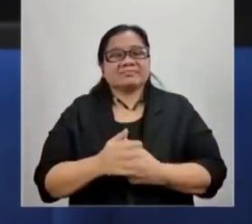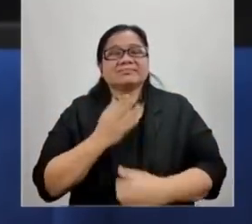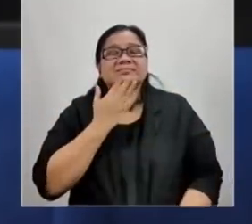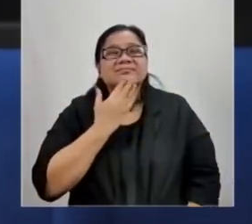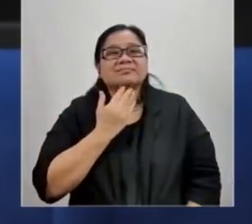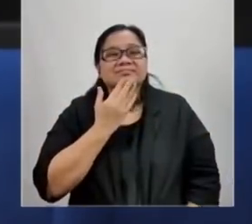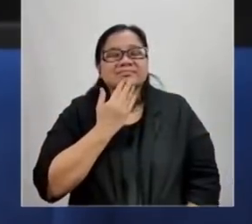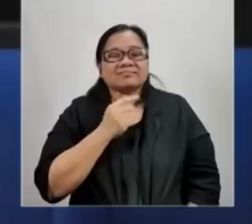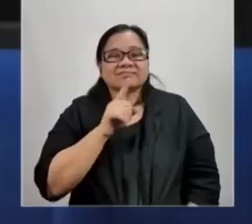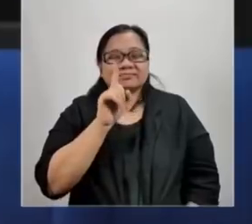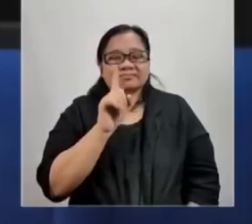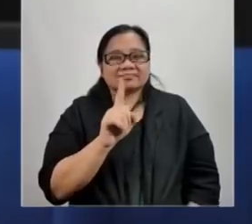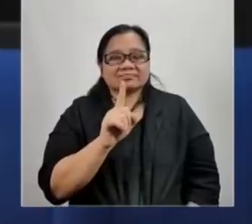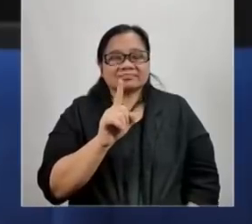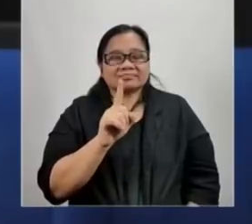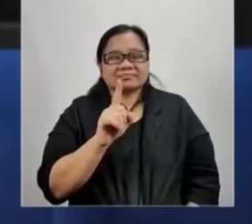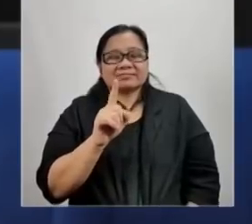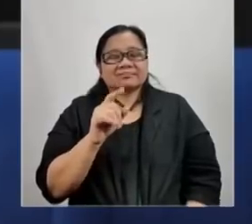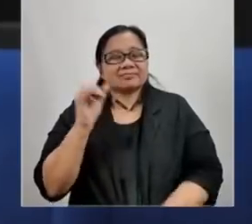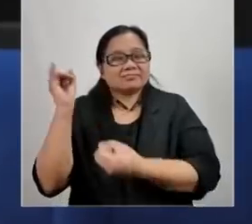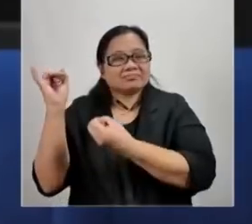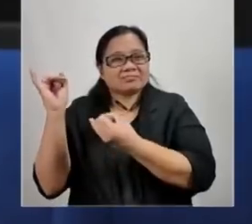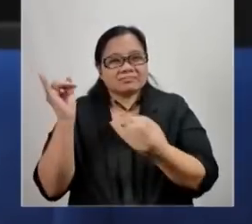we take great care with.